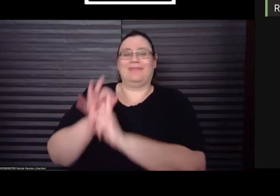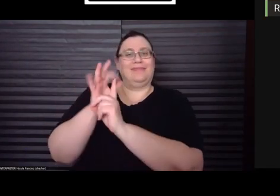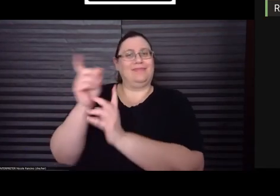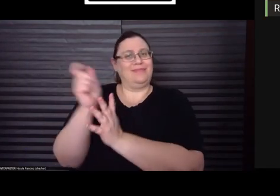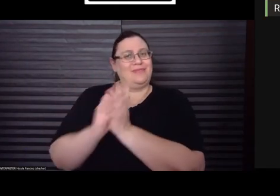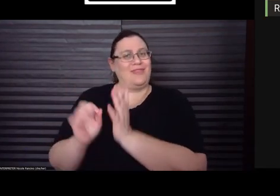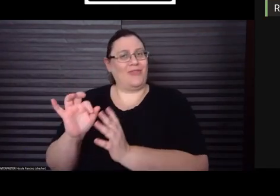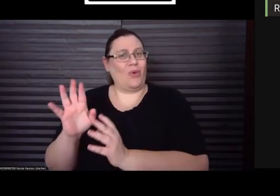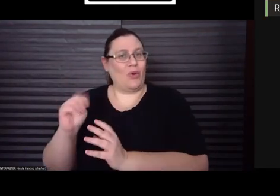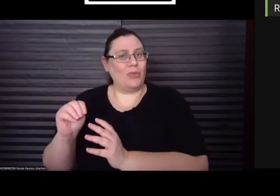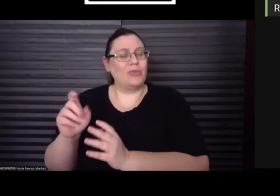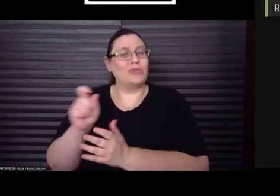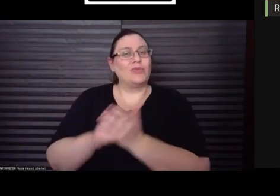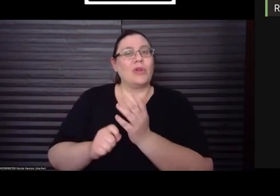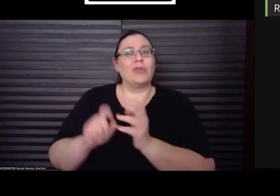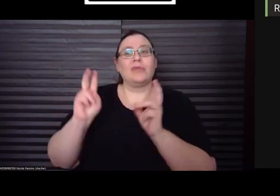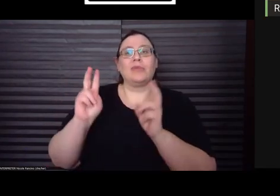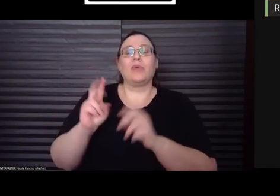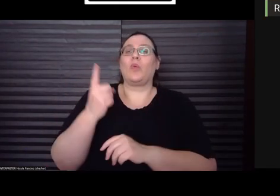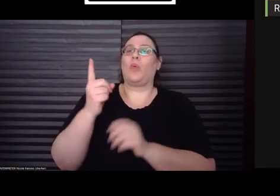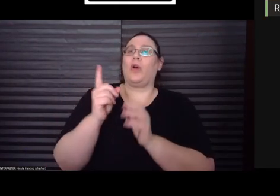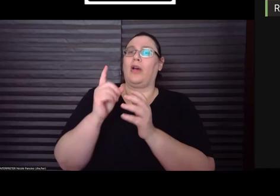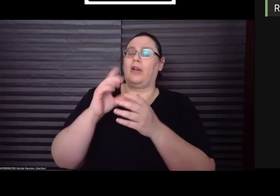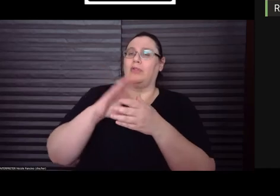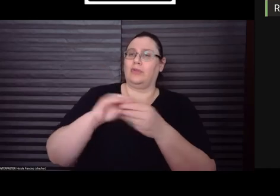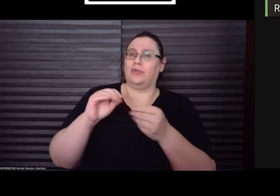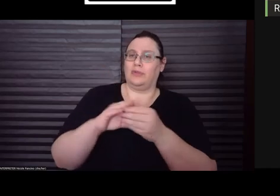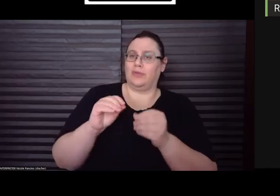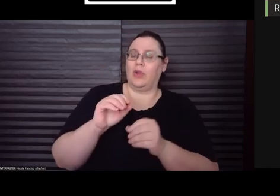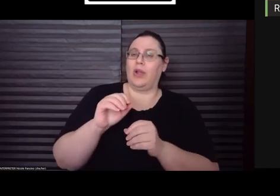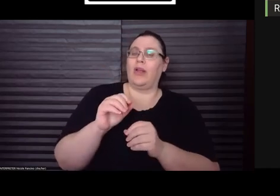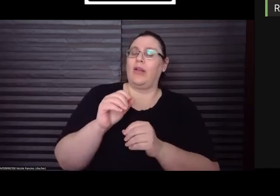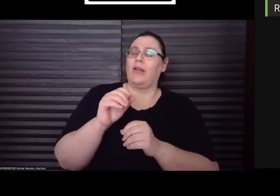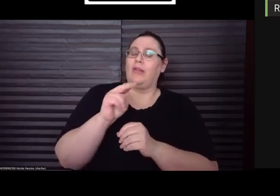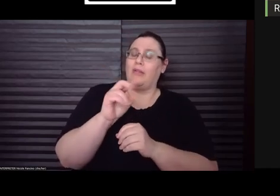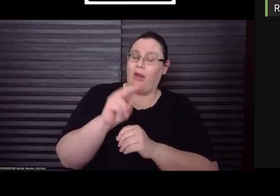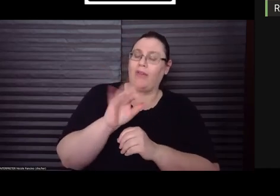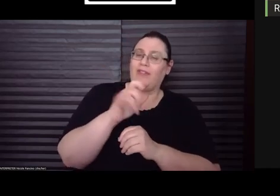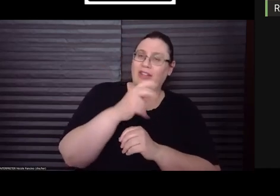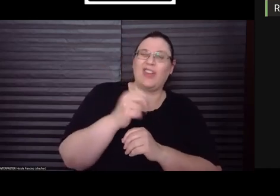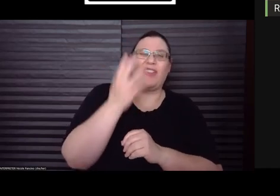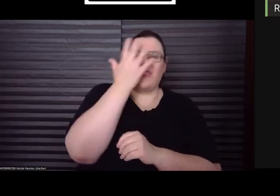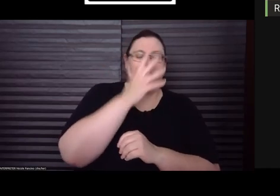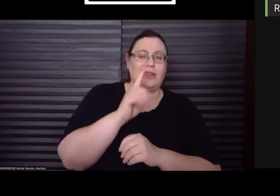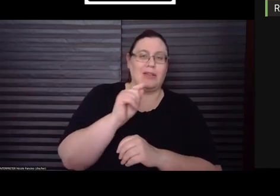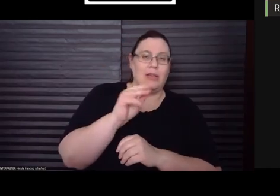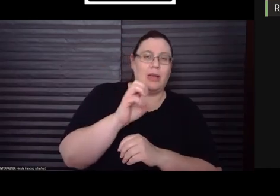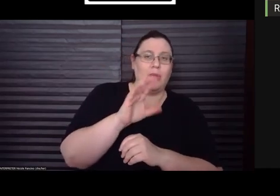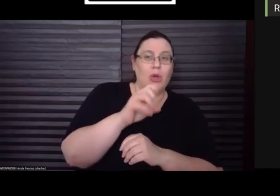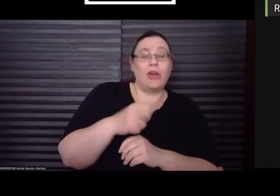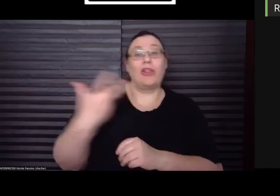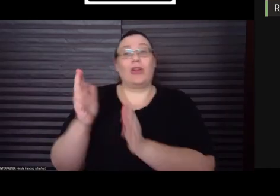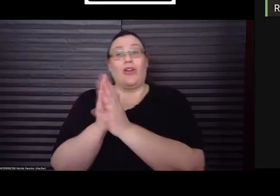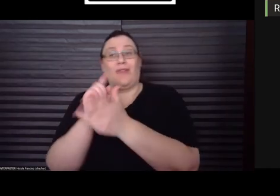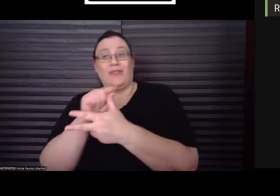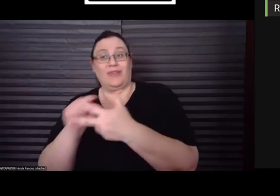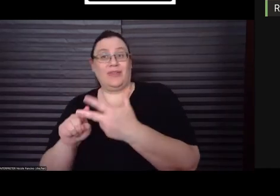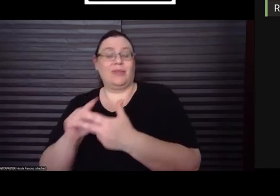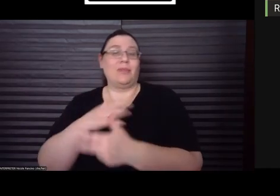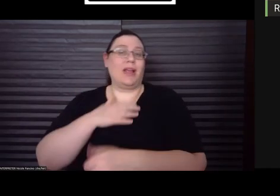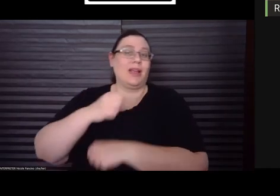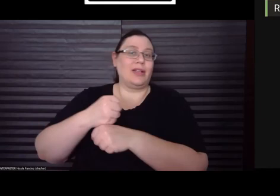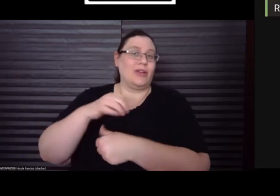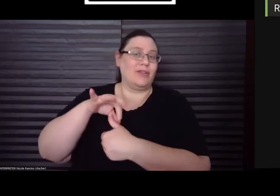forms. She is the author of one work of nonfiction, The Face, A Time Code, and three novels, My Year of Meats, All